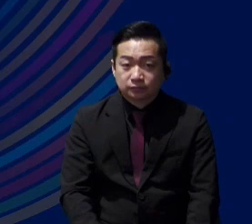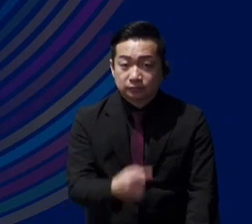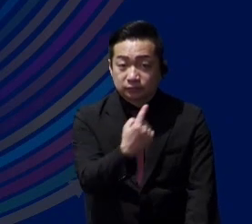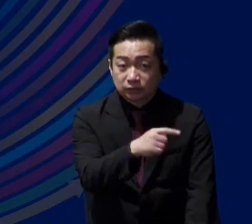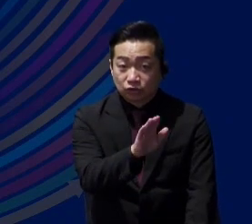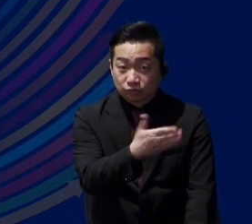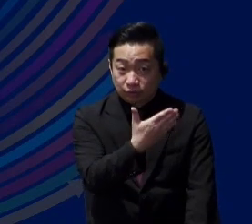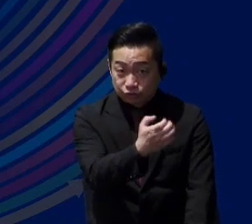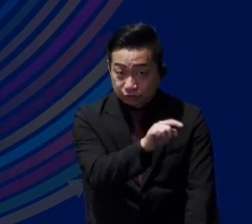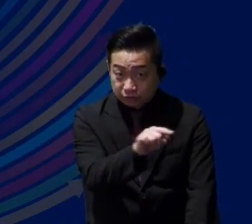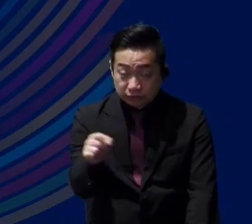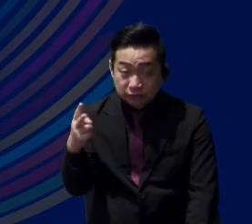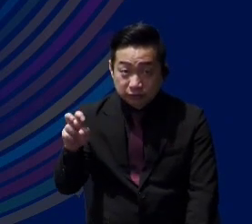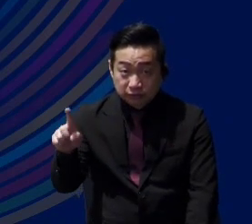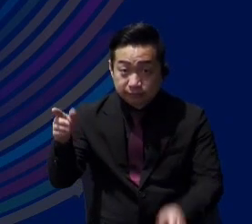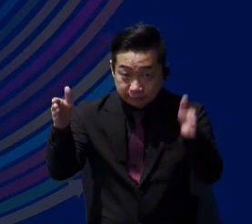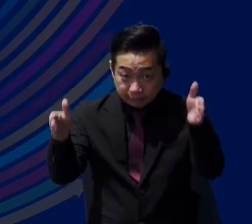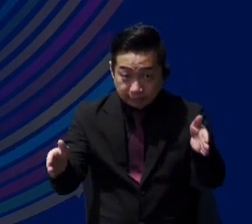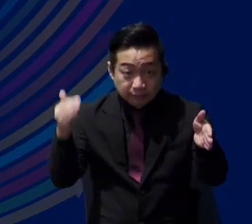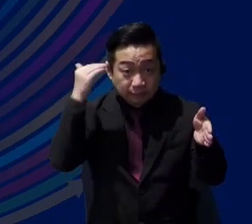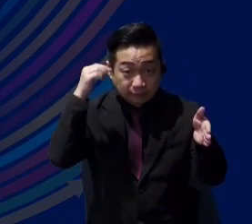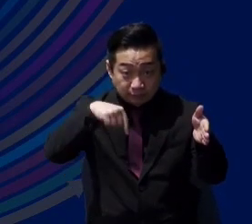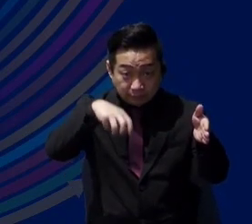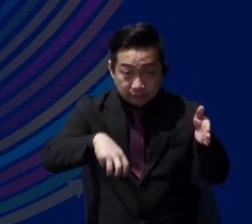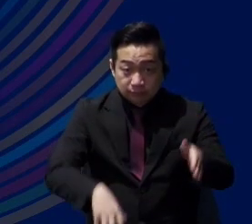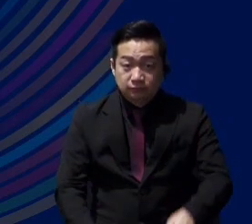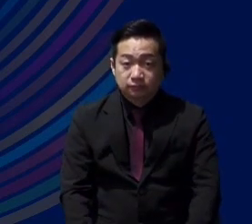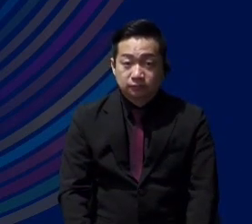life expectancy